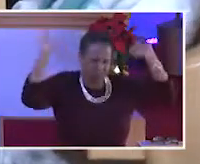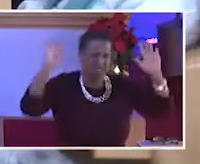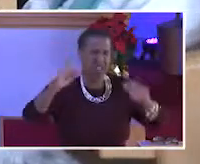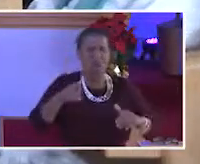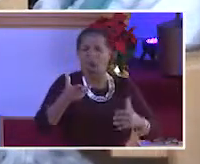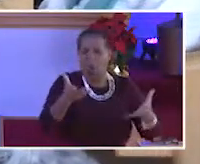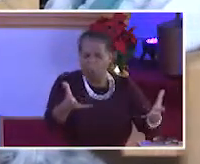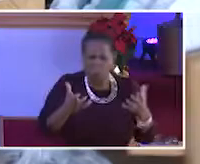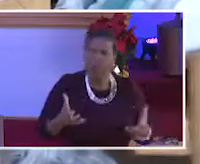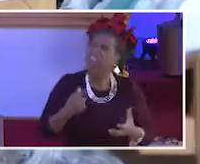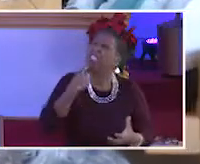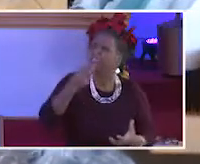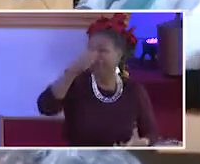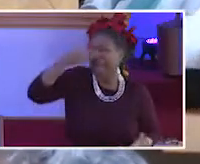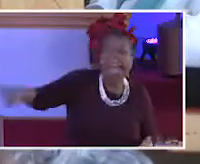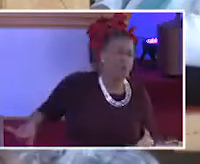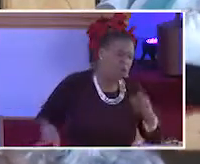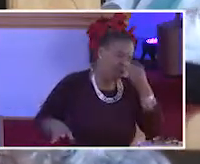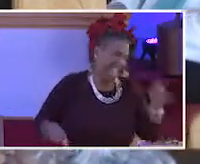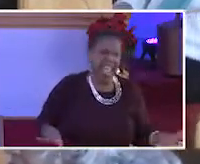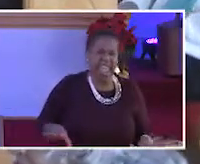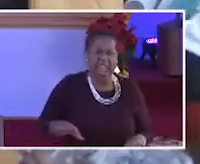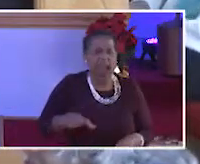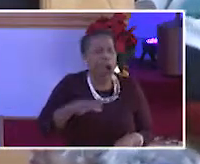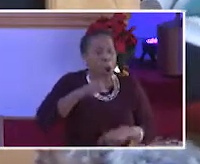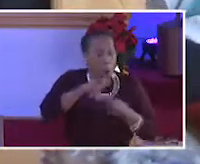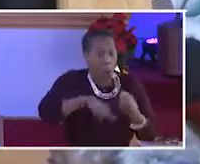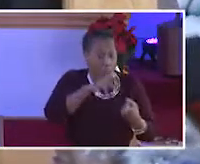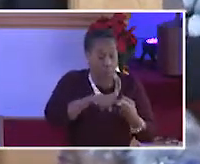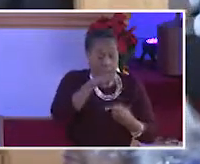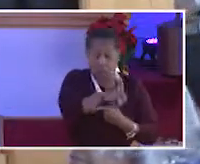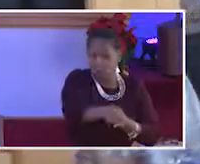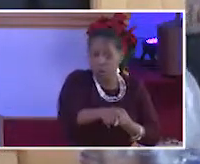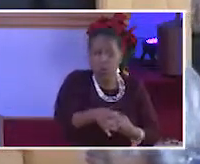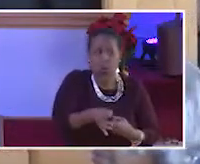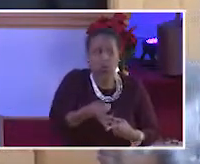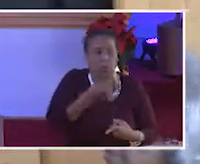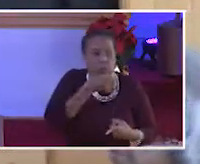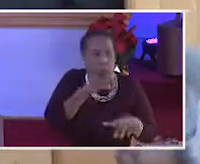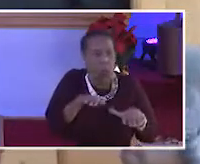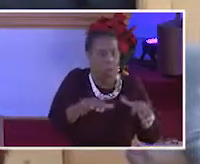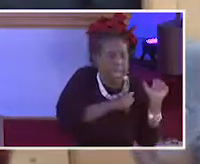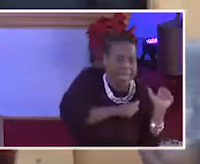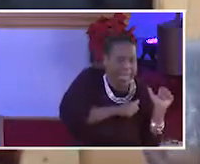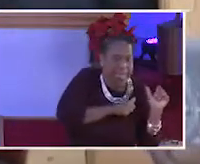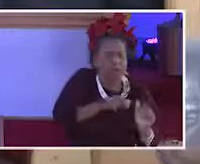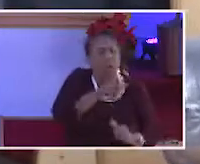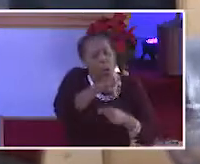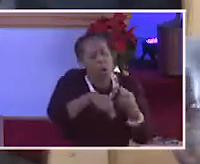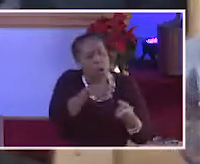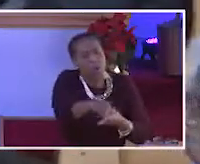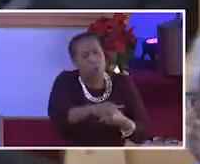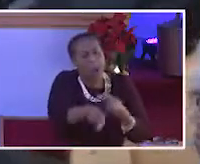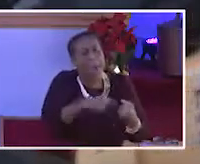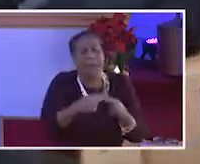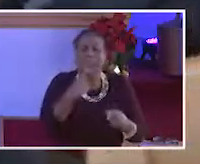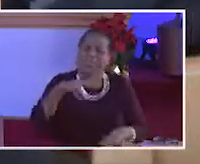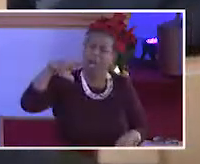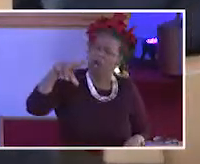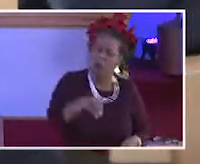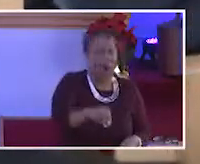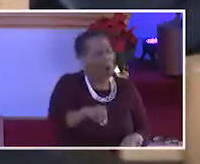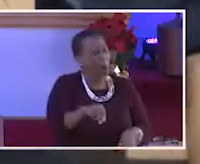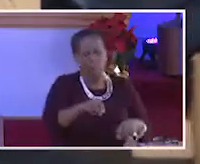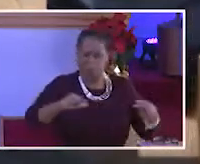you are about to say, "I don't care anymore," just when you are about to leave it, just when you are about to say no to